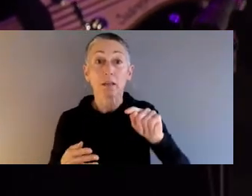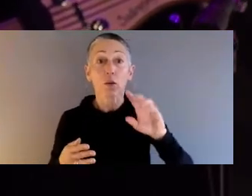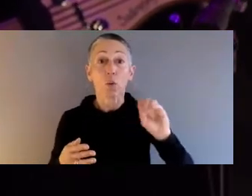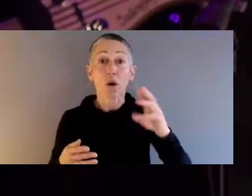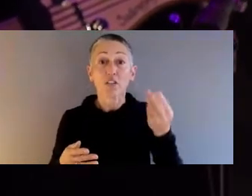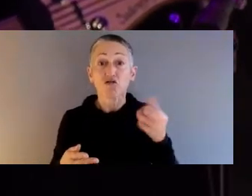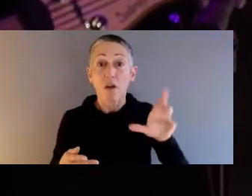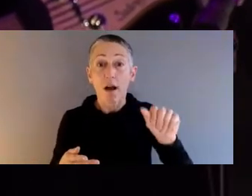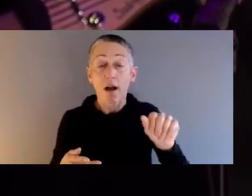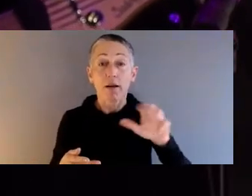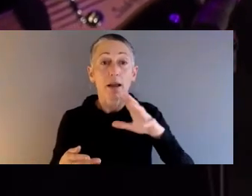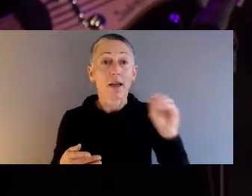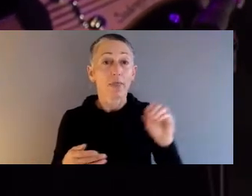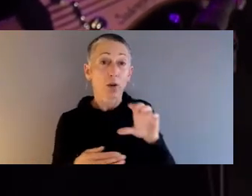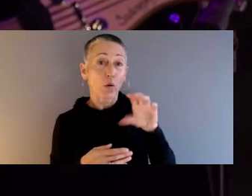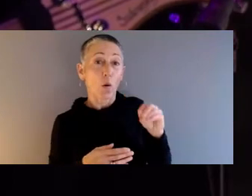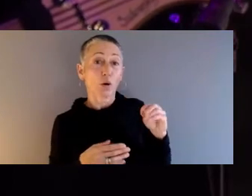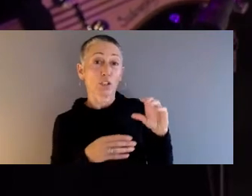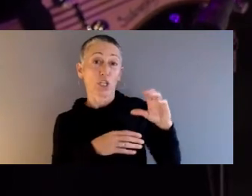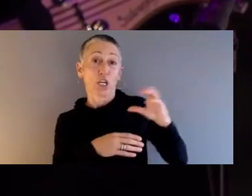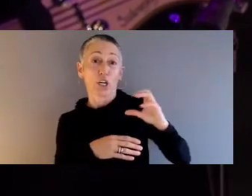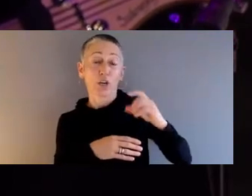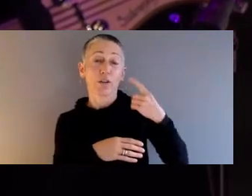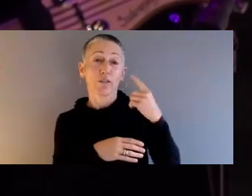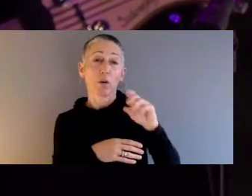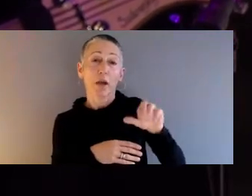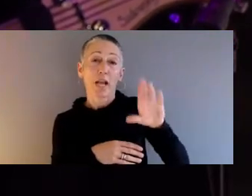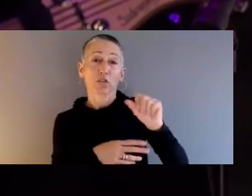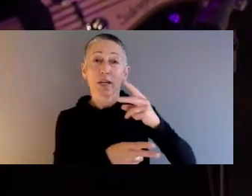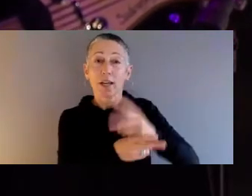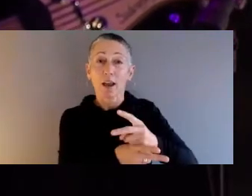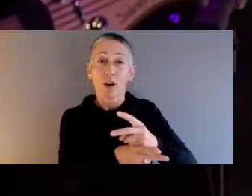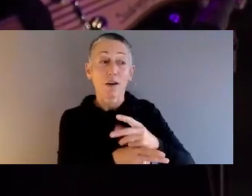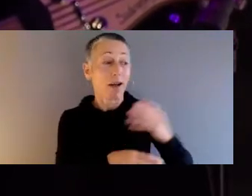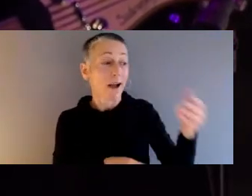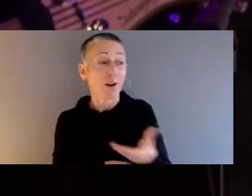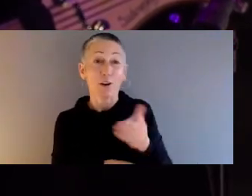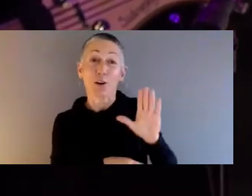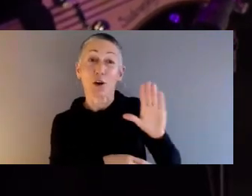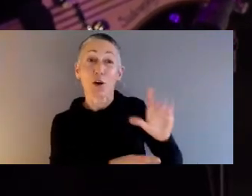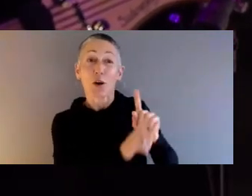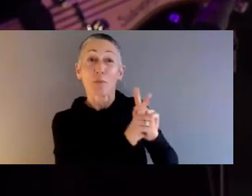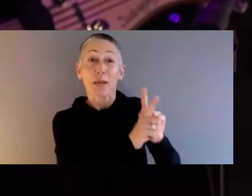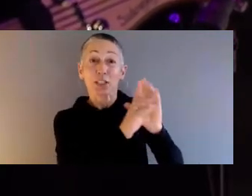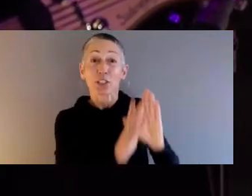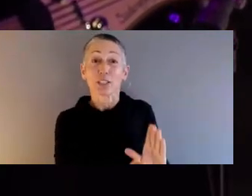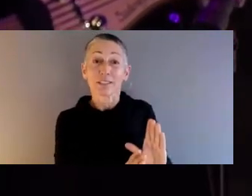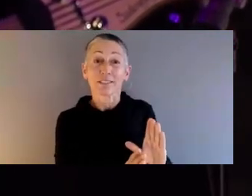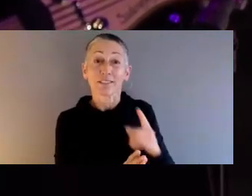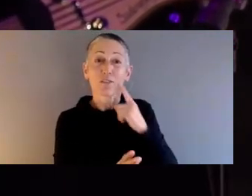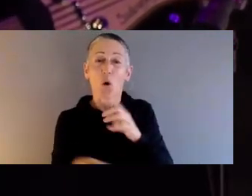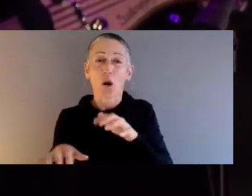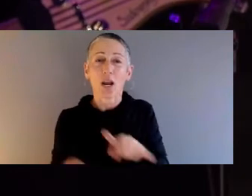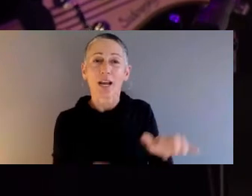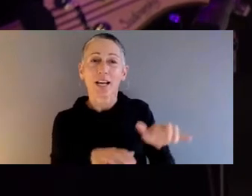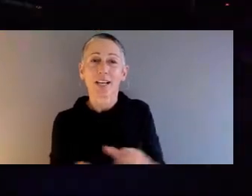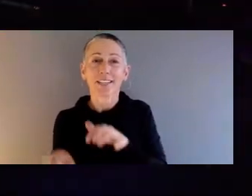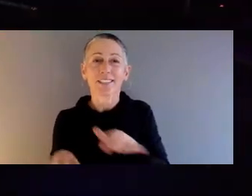co-chair of Maestra Care, just hired her own mentee to play in keyboards in the production she's conducting in Washington, D.C.